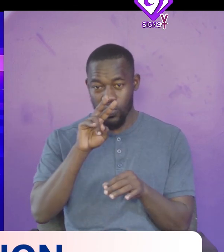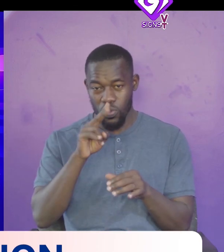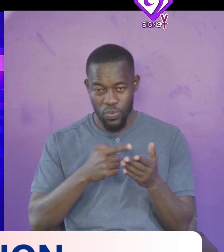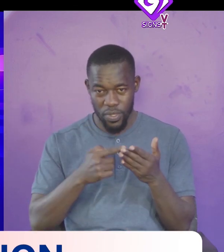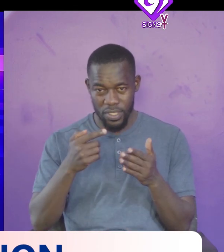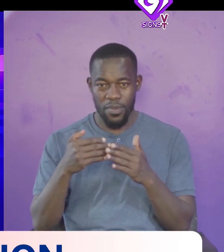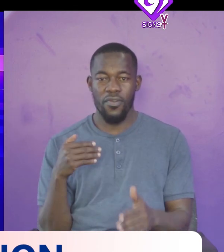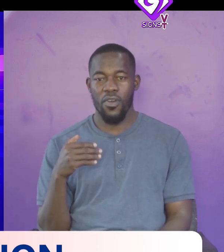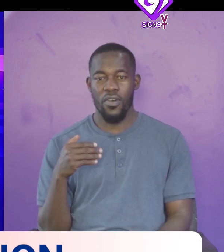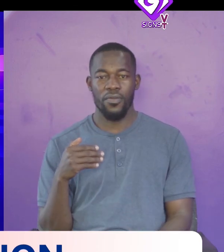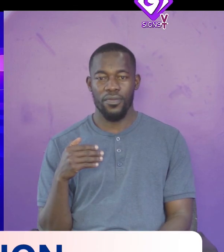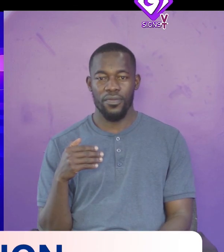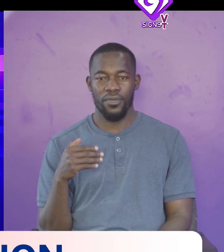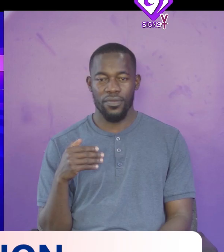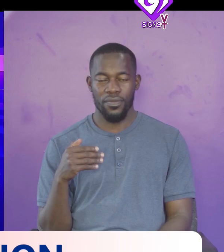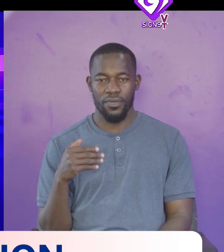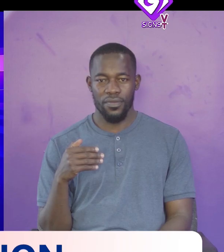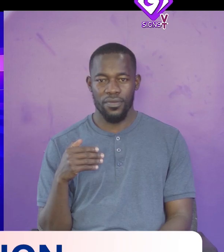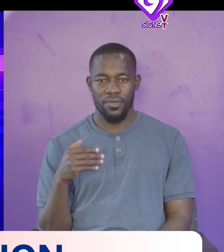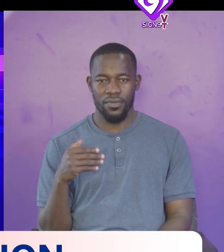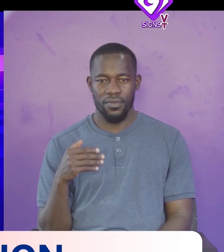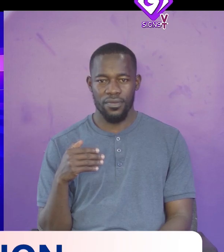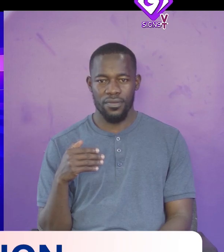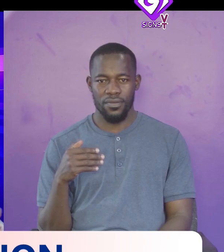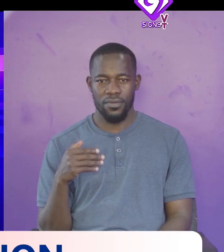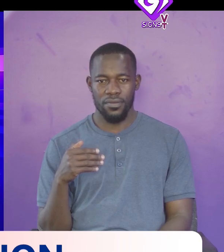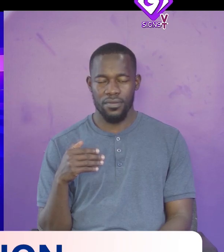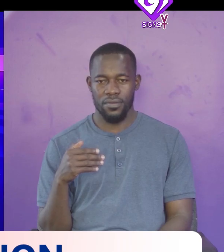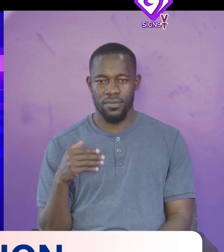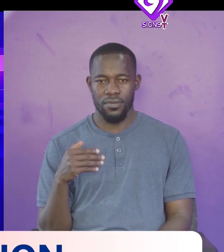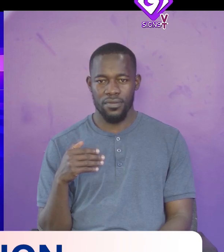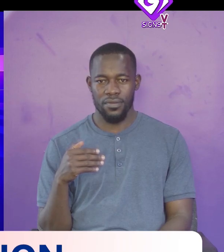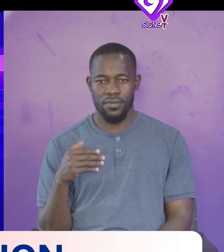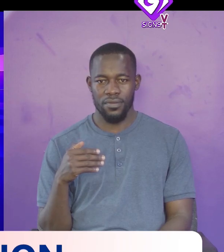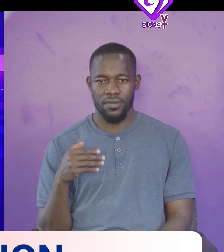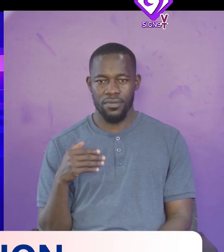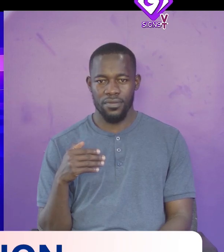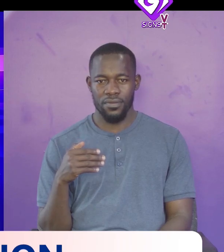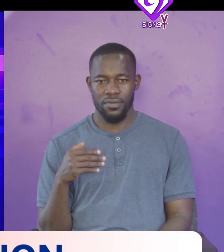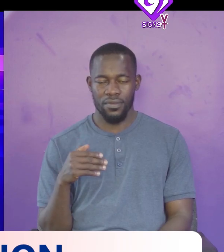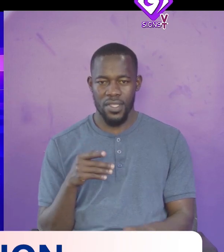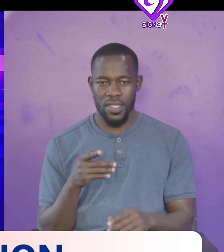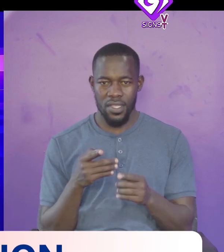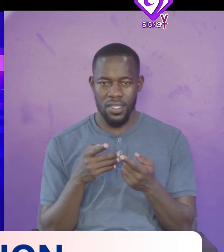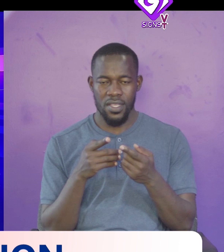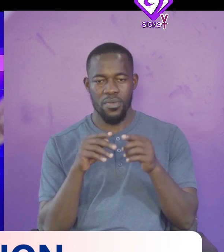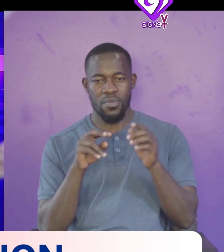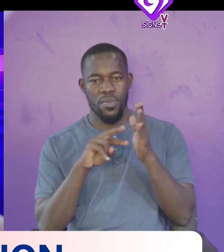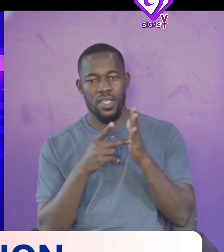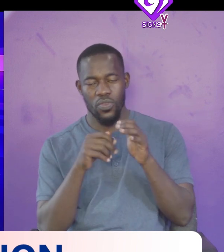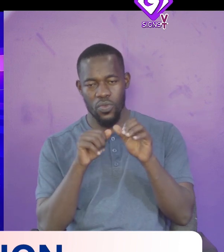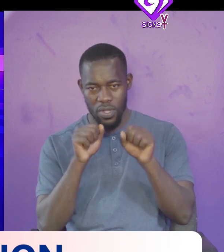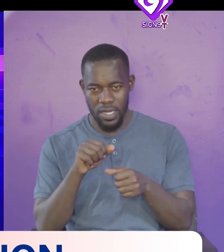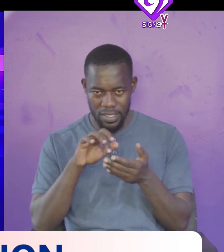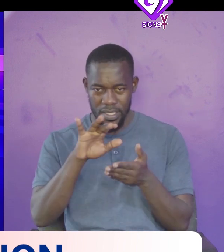called mail-in balloting. Okay. There's also absentee balloting. Okay. Mail-in balloting means you can actually send it even